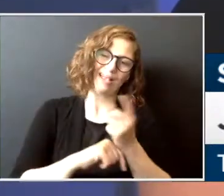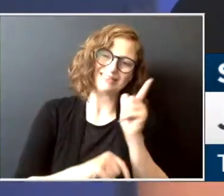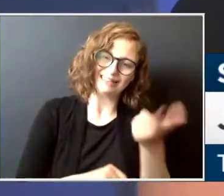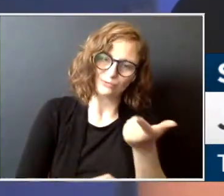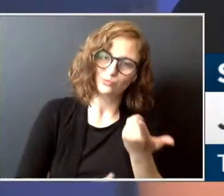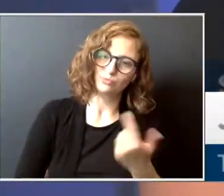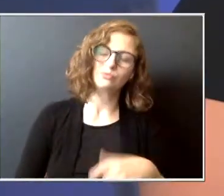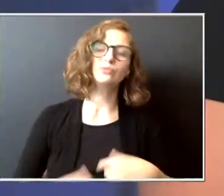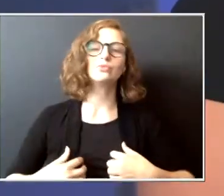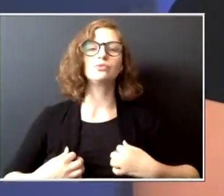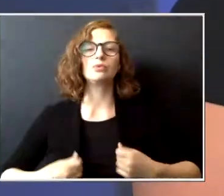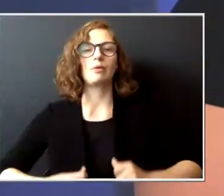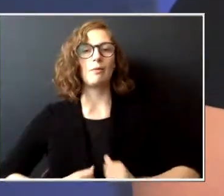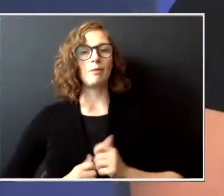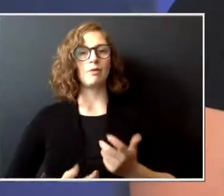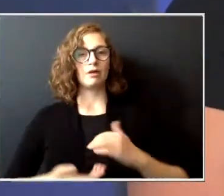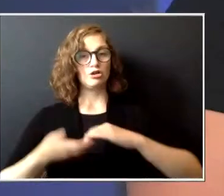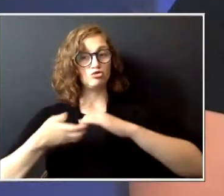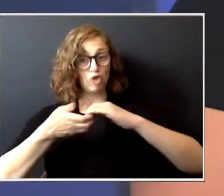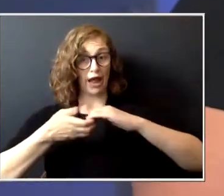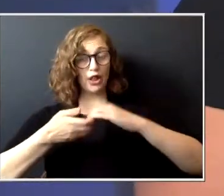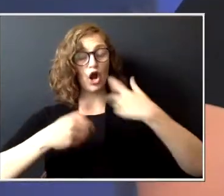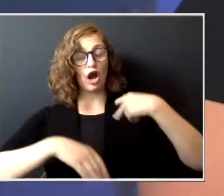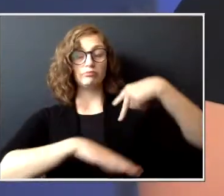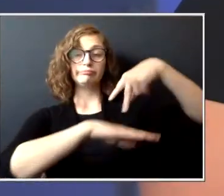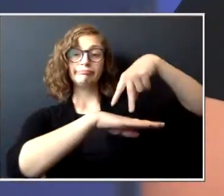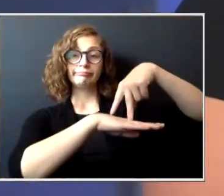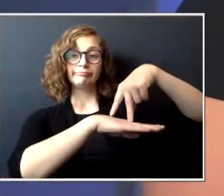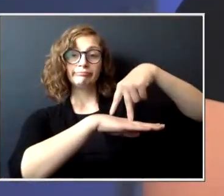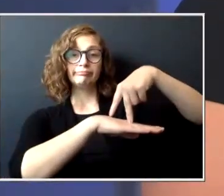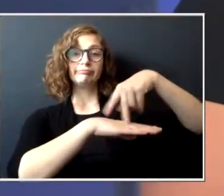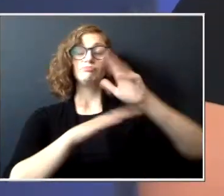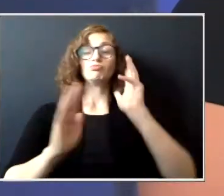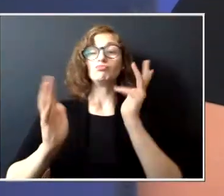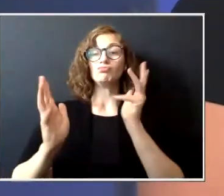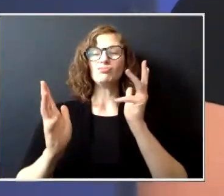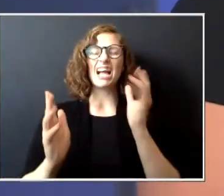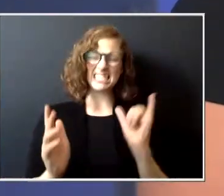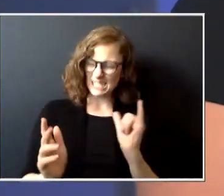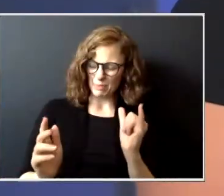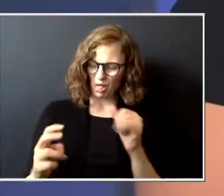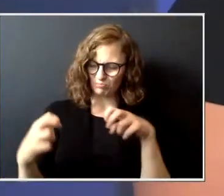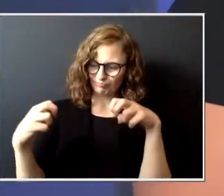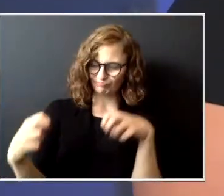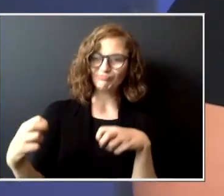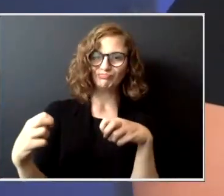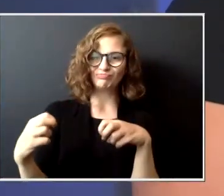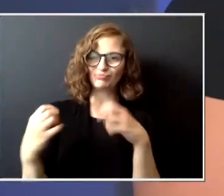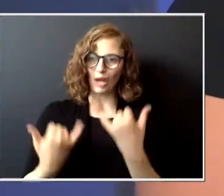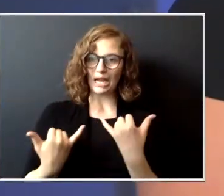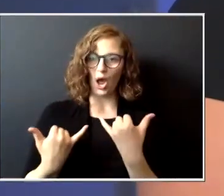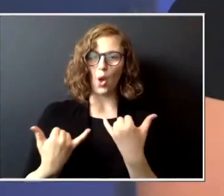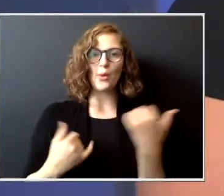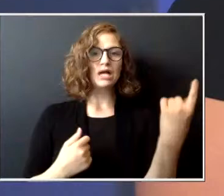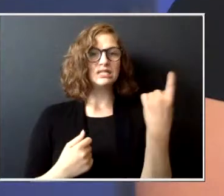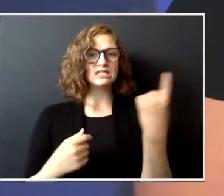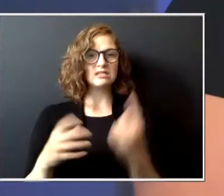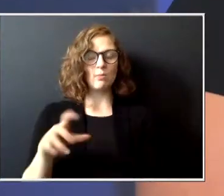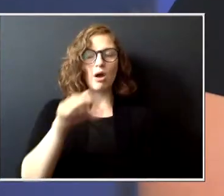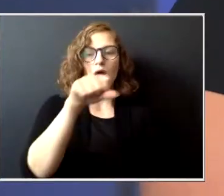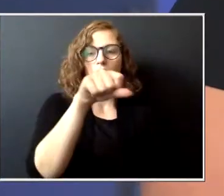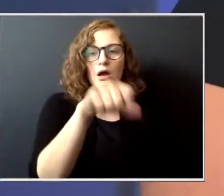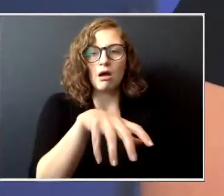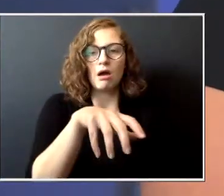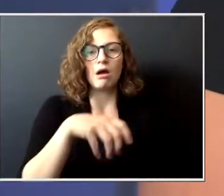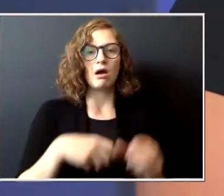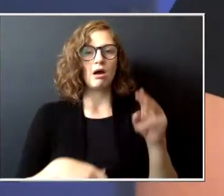standing on a trailer ramp talking to someone similar to how we're standing now, and someone came up and put a mortar in the wrong size